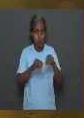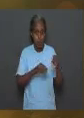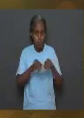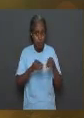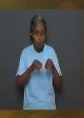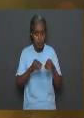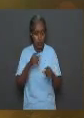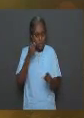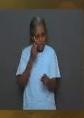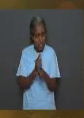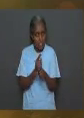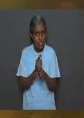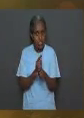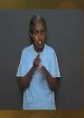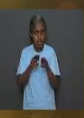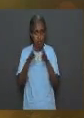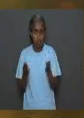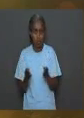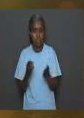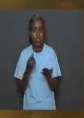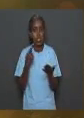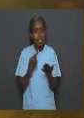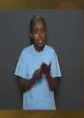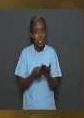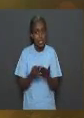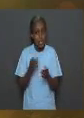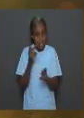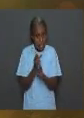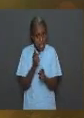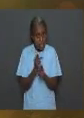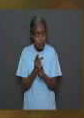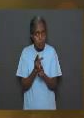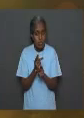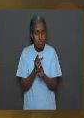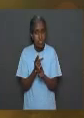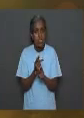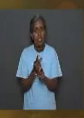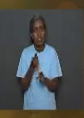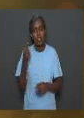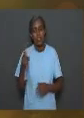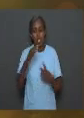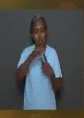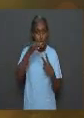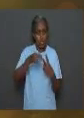a chessboard. He skips every alternate square.